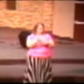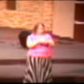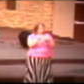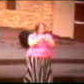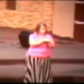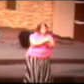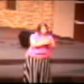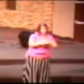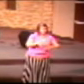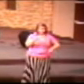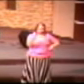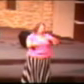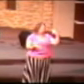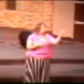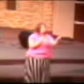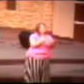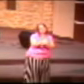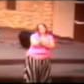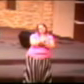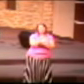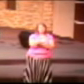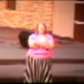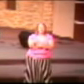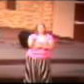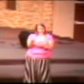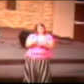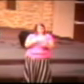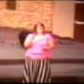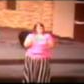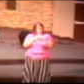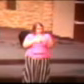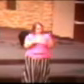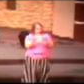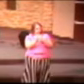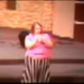gave to anyone as they had need, that came from Jesus.